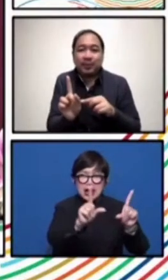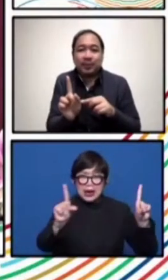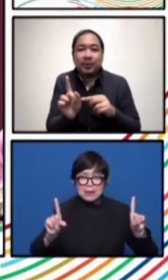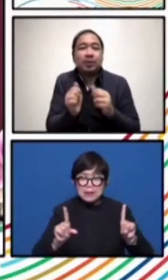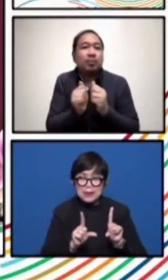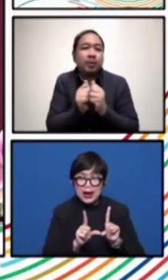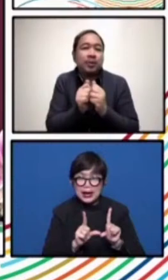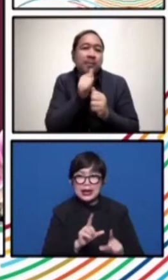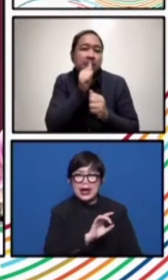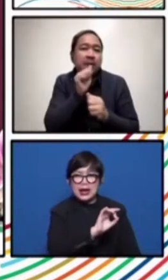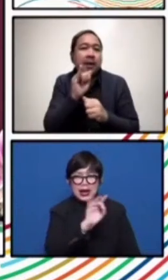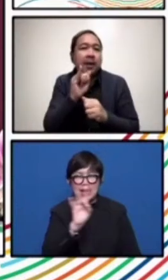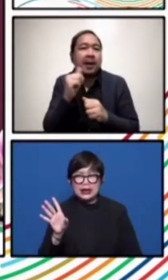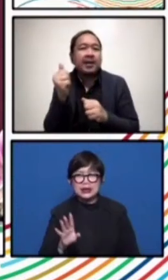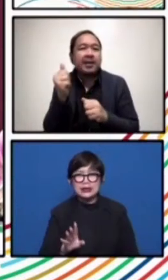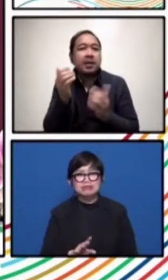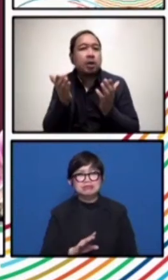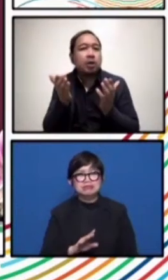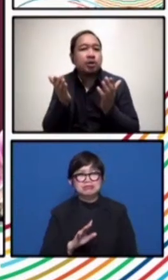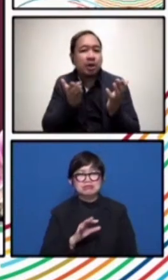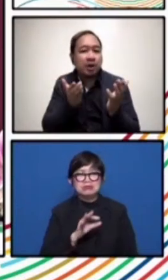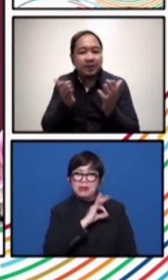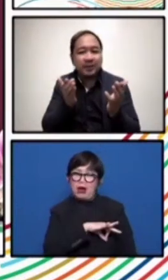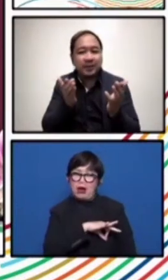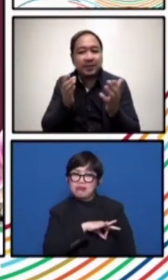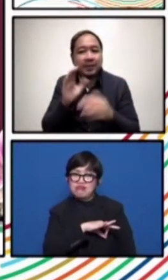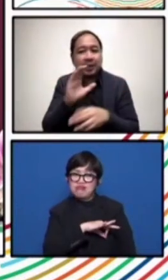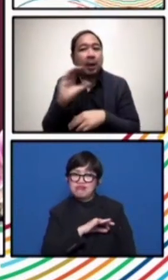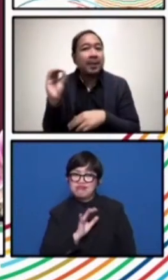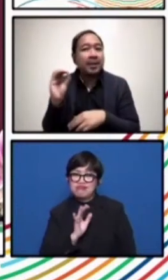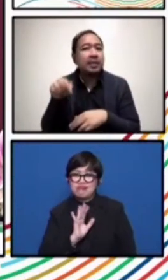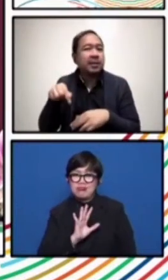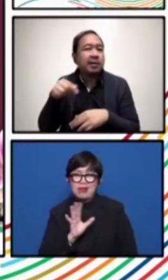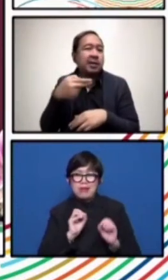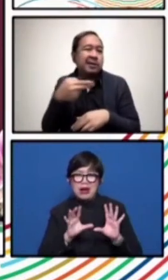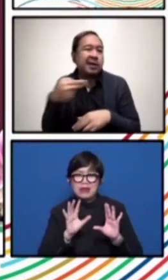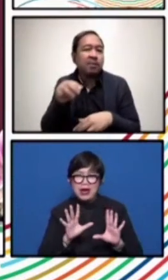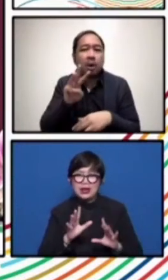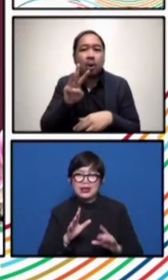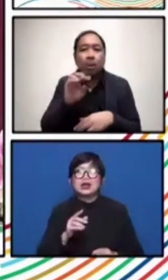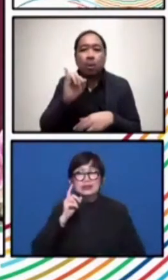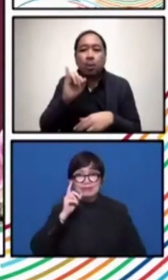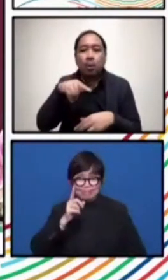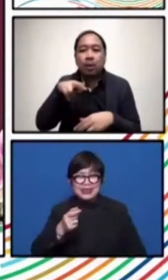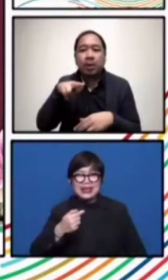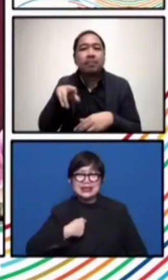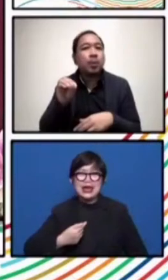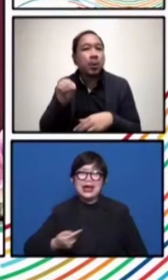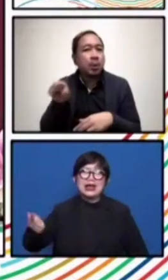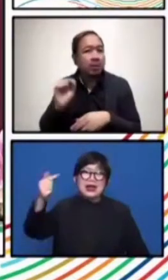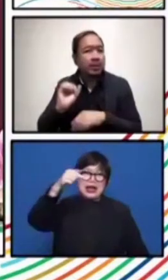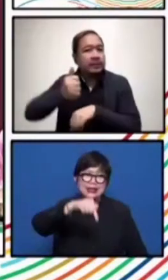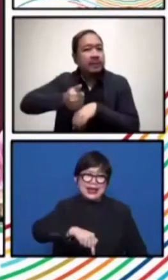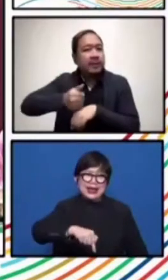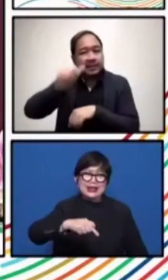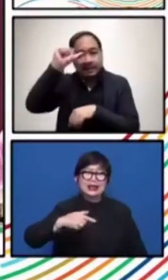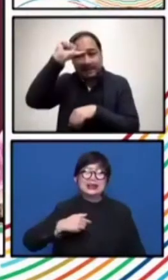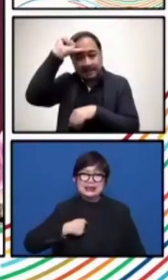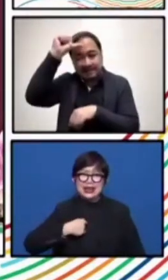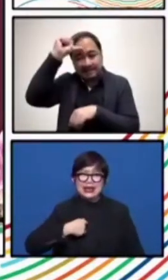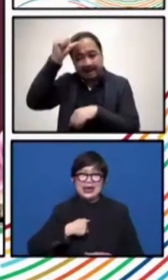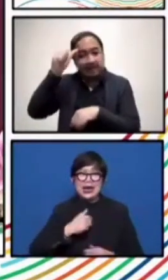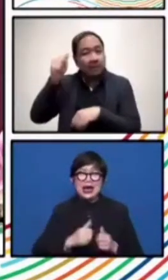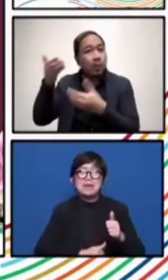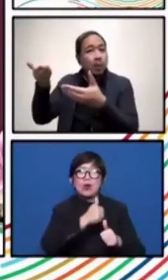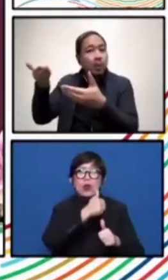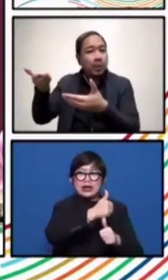is an I.T services company which is based in India and we employ more than 260 000